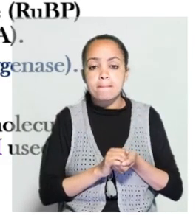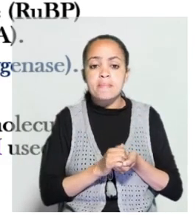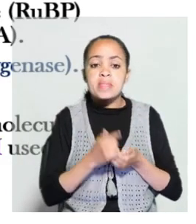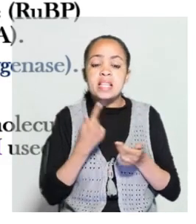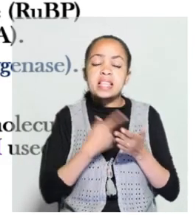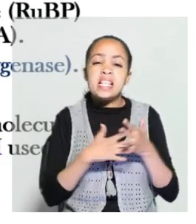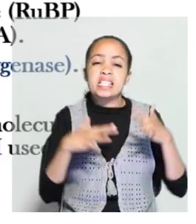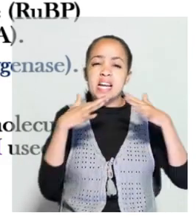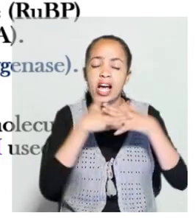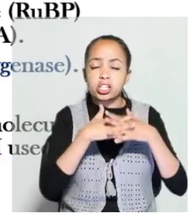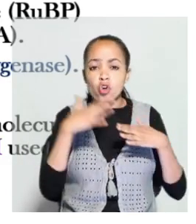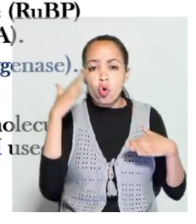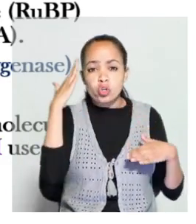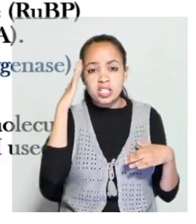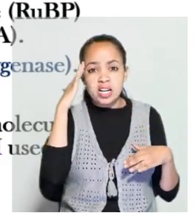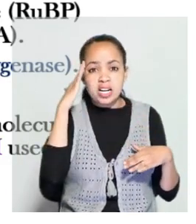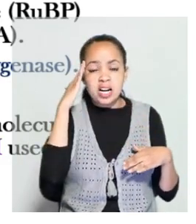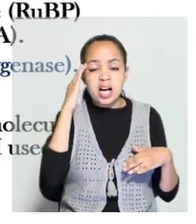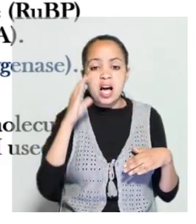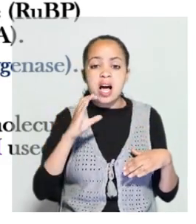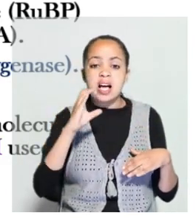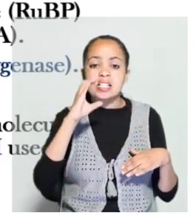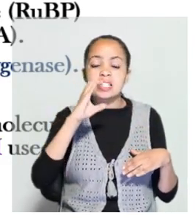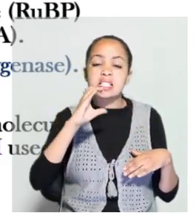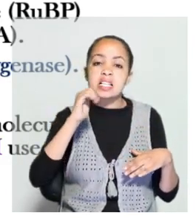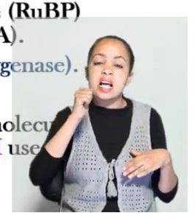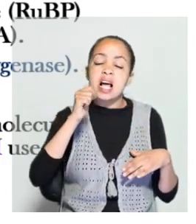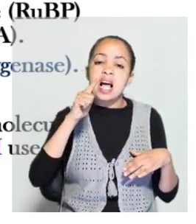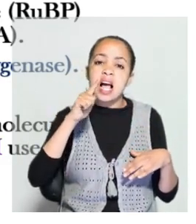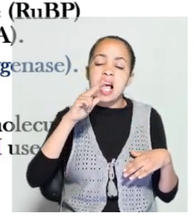This reaction is considered as Calvin cycle,